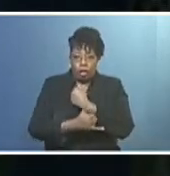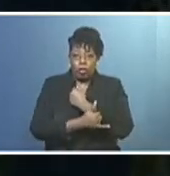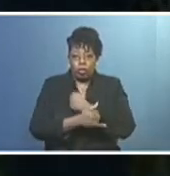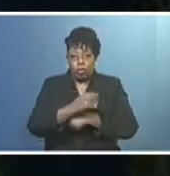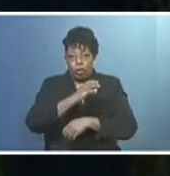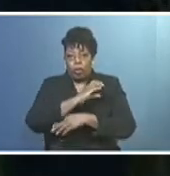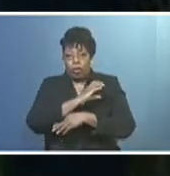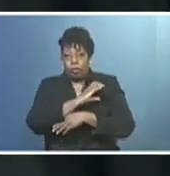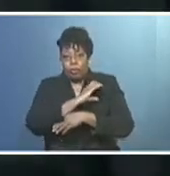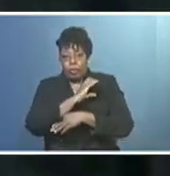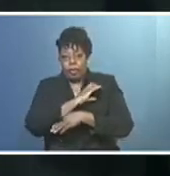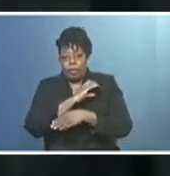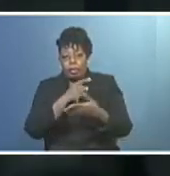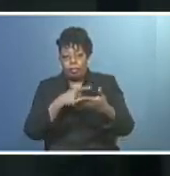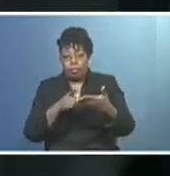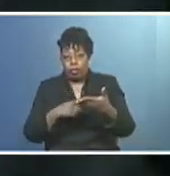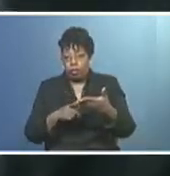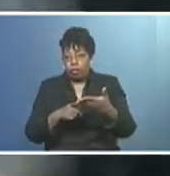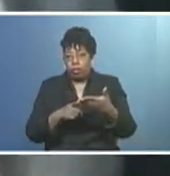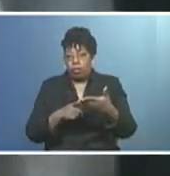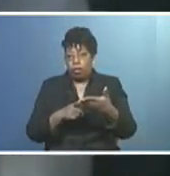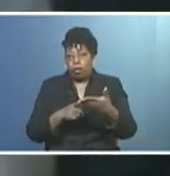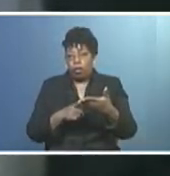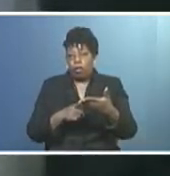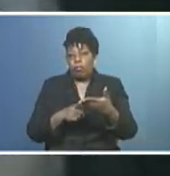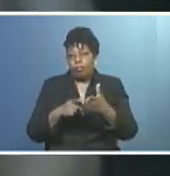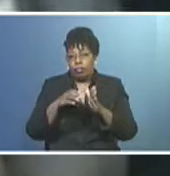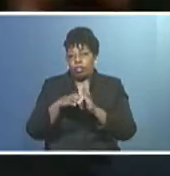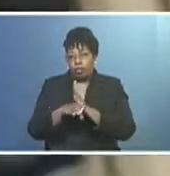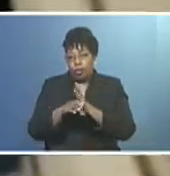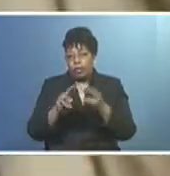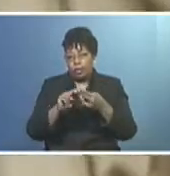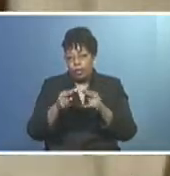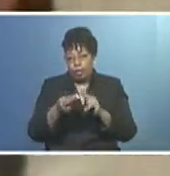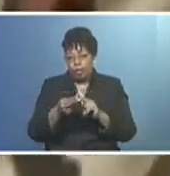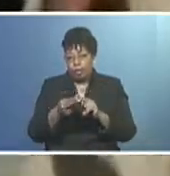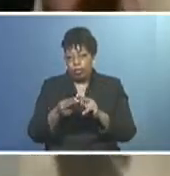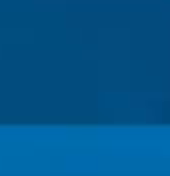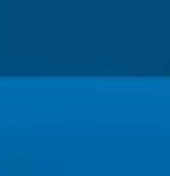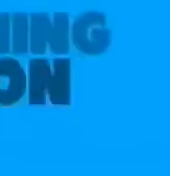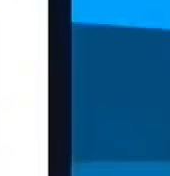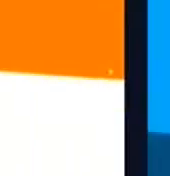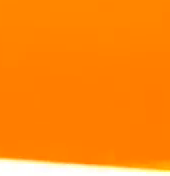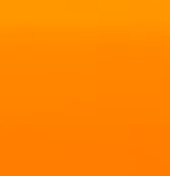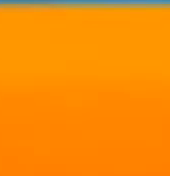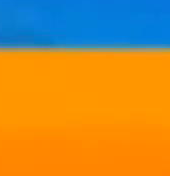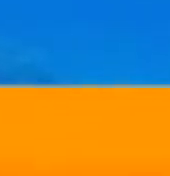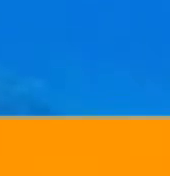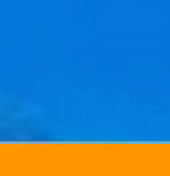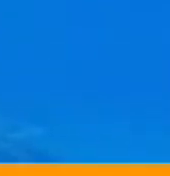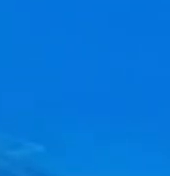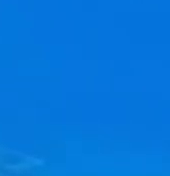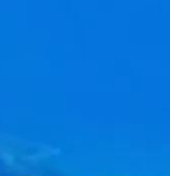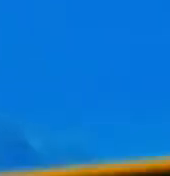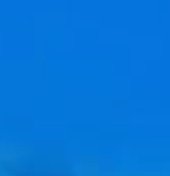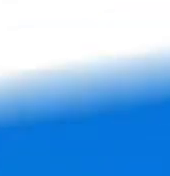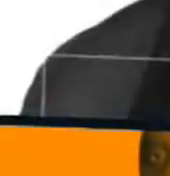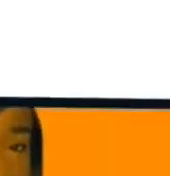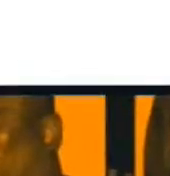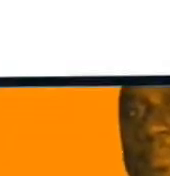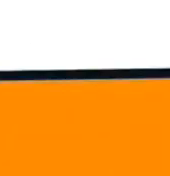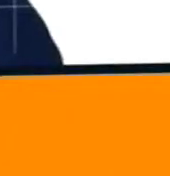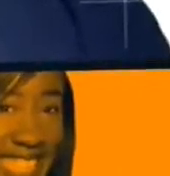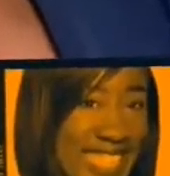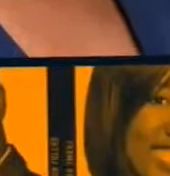a breakdown of crime figures. That and more when we return. And remember to tune in to the morning edition with